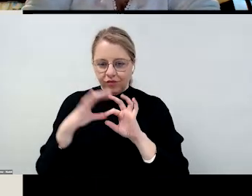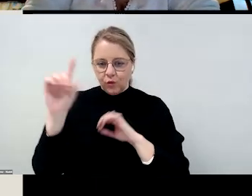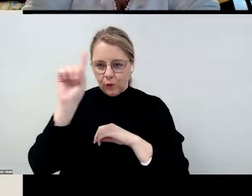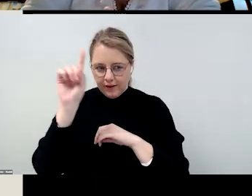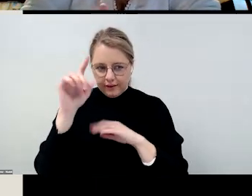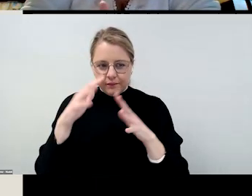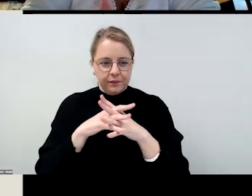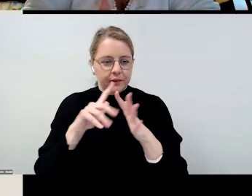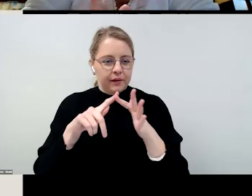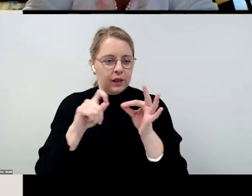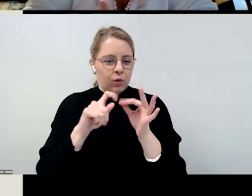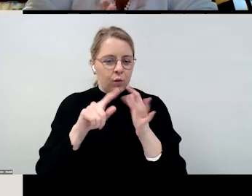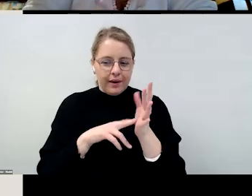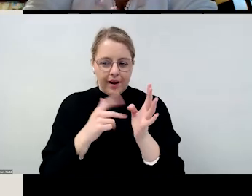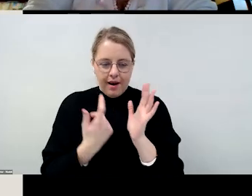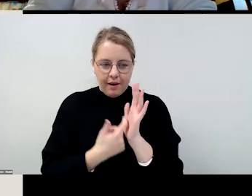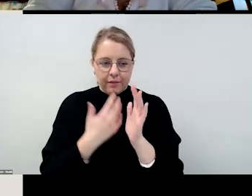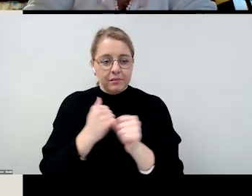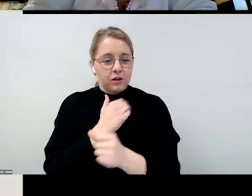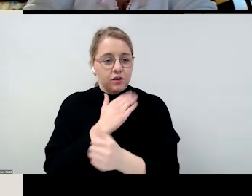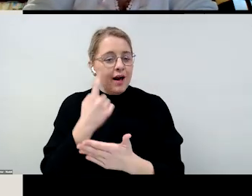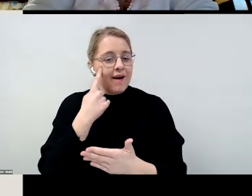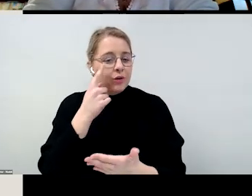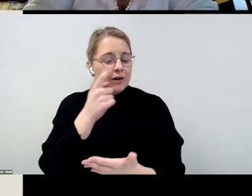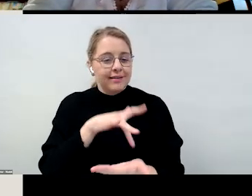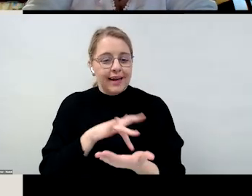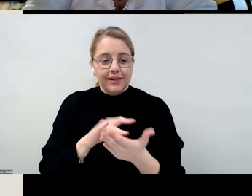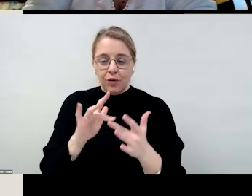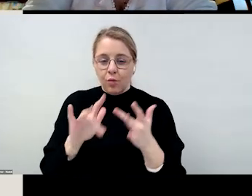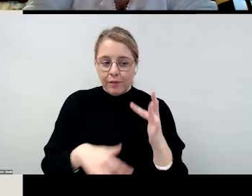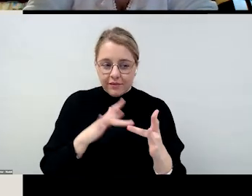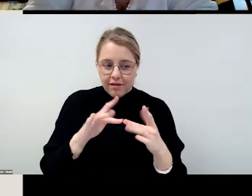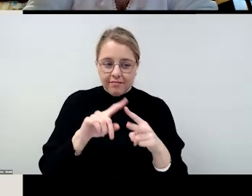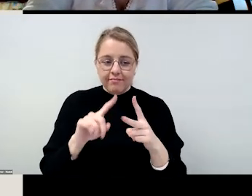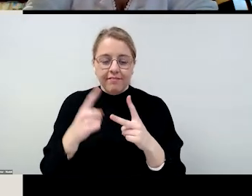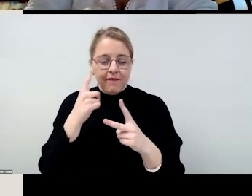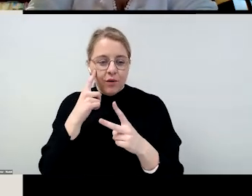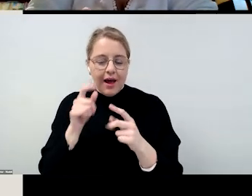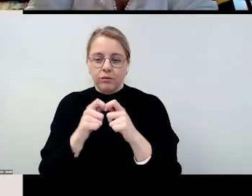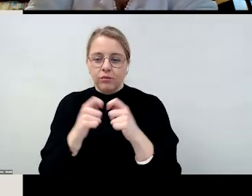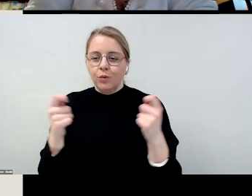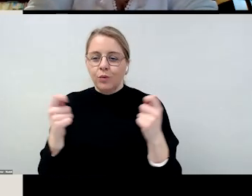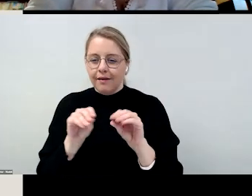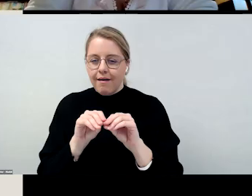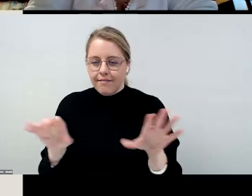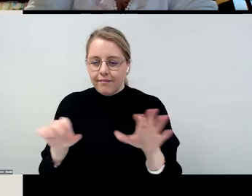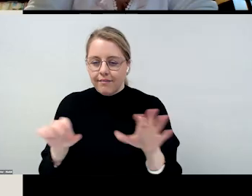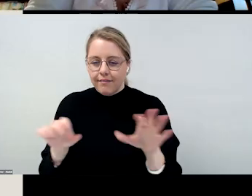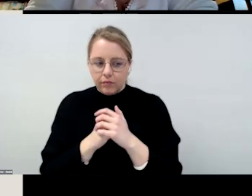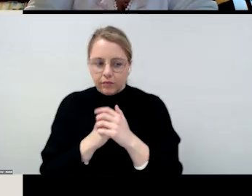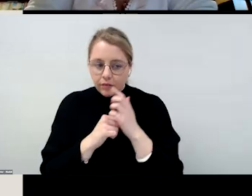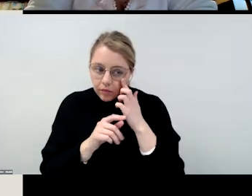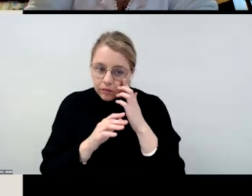webinar. Please make sure you visit the Centre's website and subscribe to the newsletter. Please also stay on the